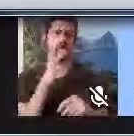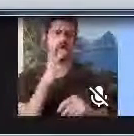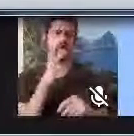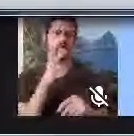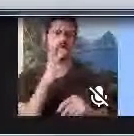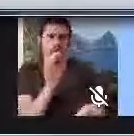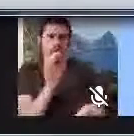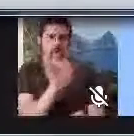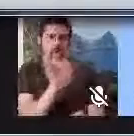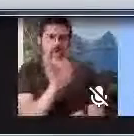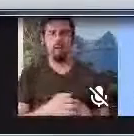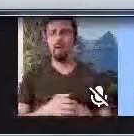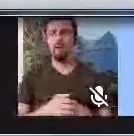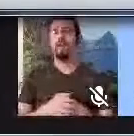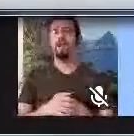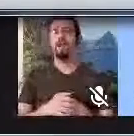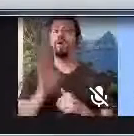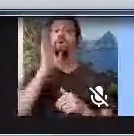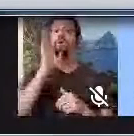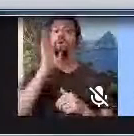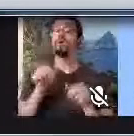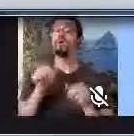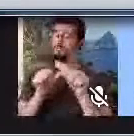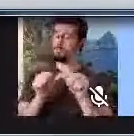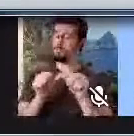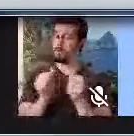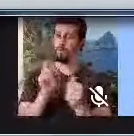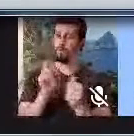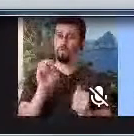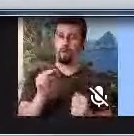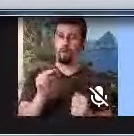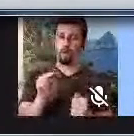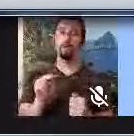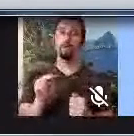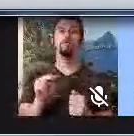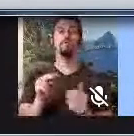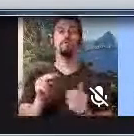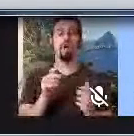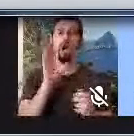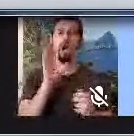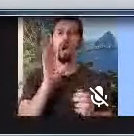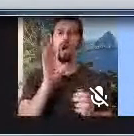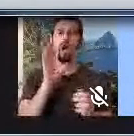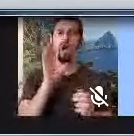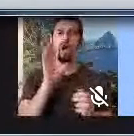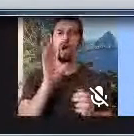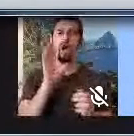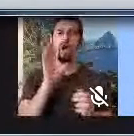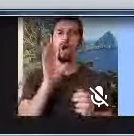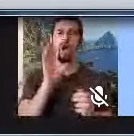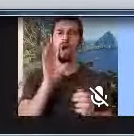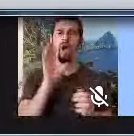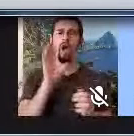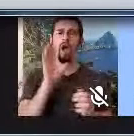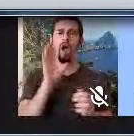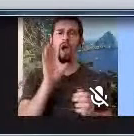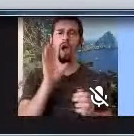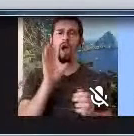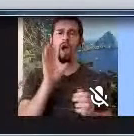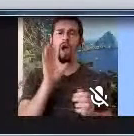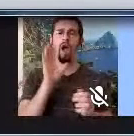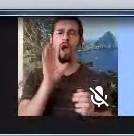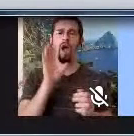for something else that we could look at quickly? I don't think it would be a video. So let's skip the video, and if you go 2 slides from